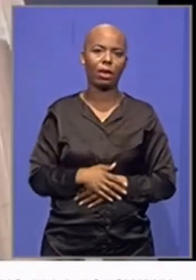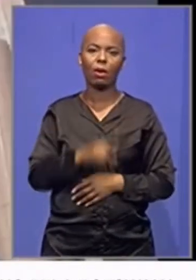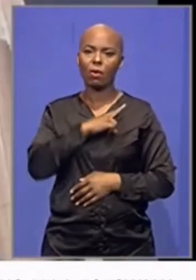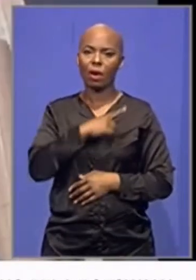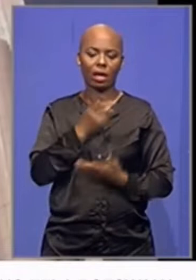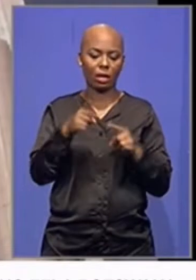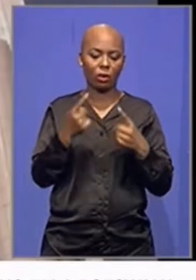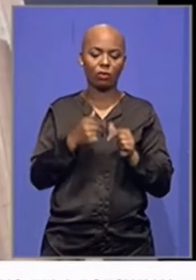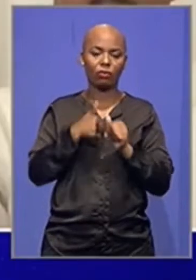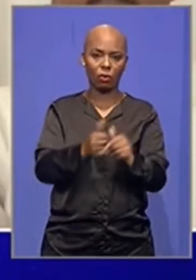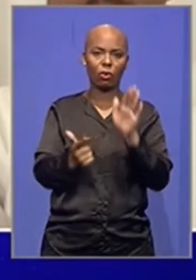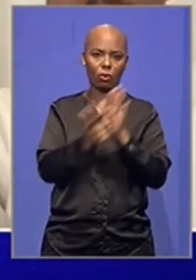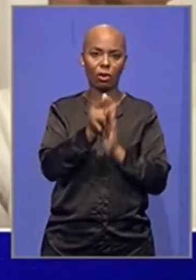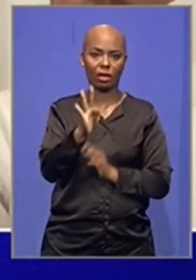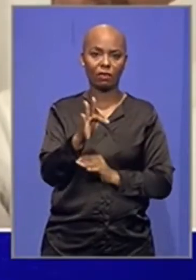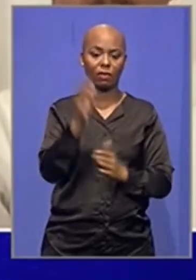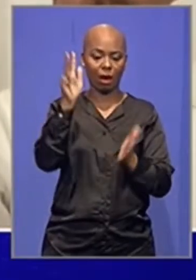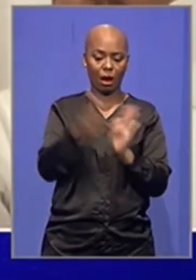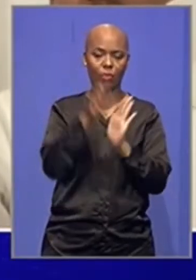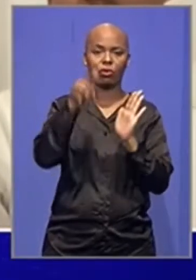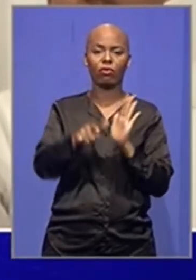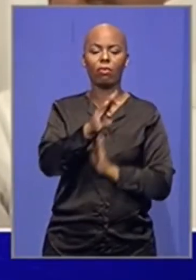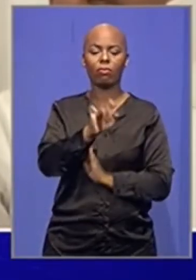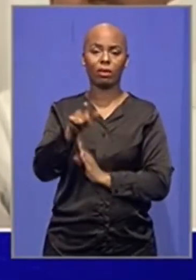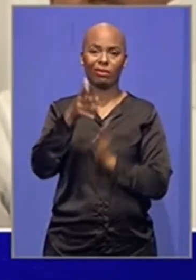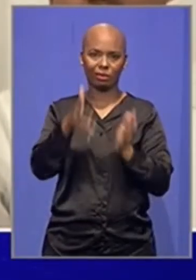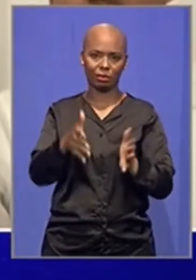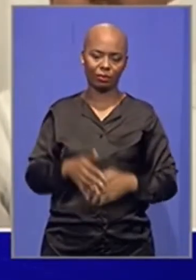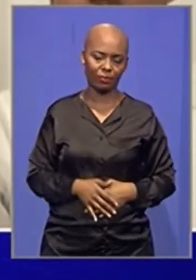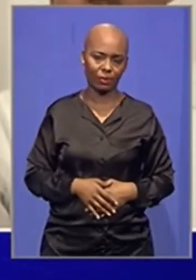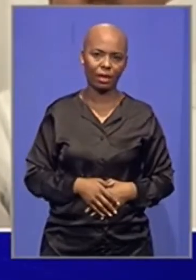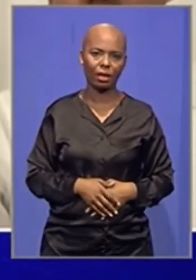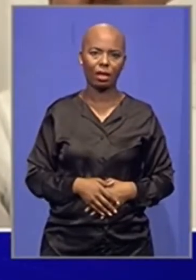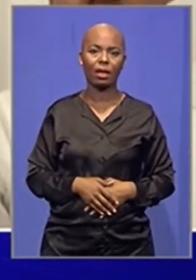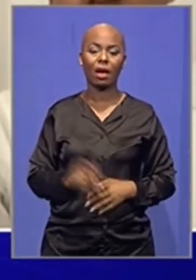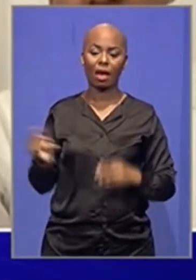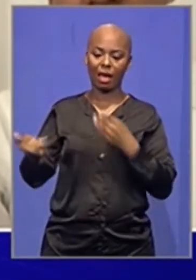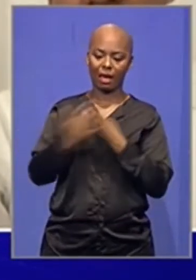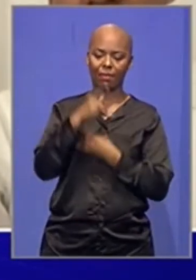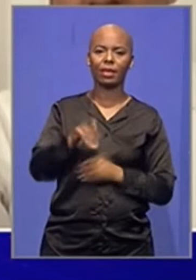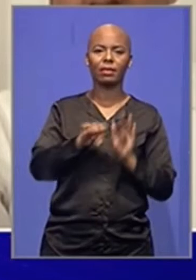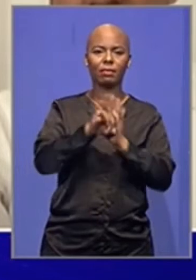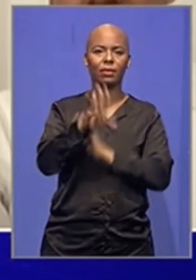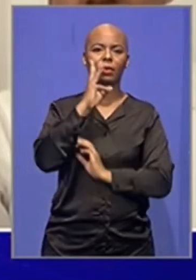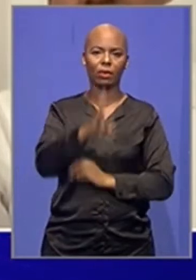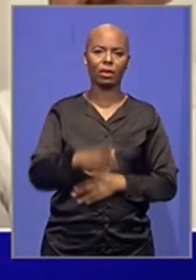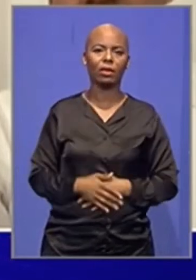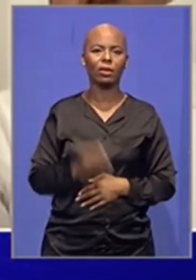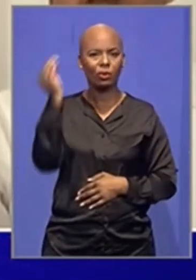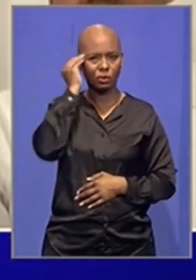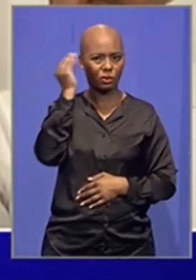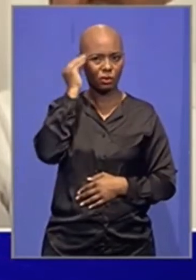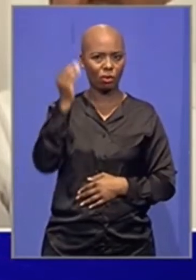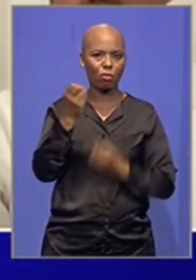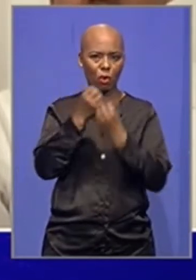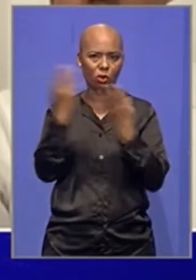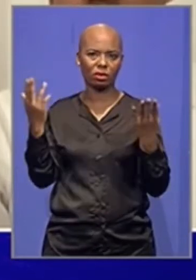going to affect media negatively. Number one is, as you know, especially investigative journalists, they